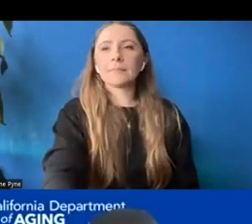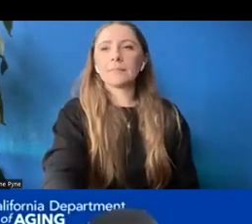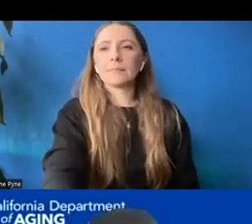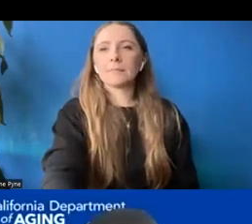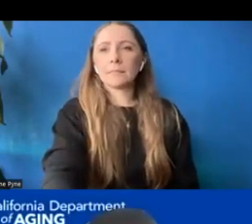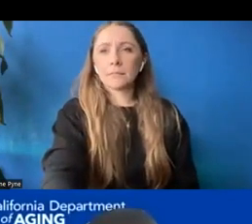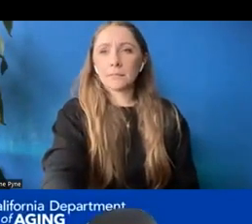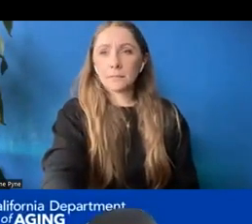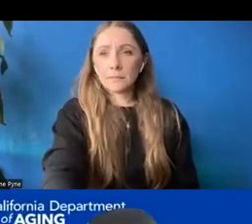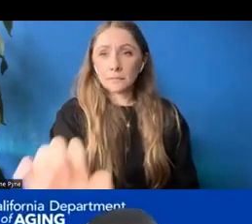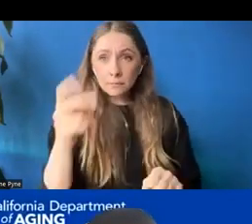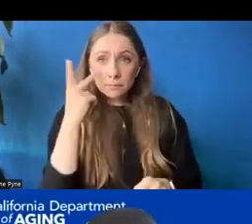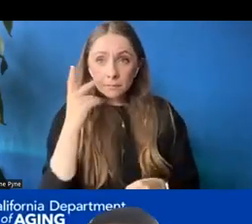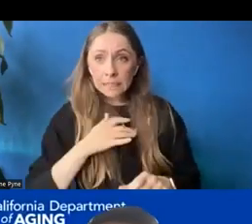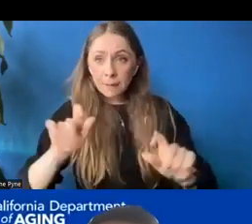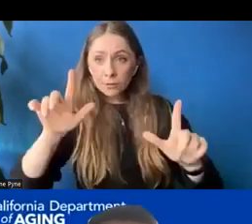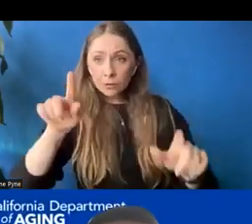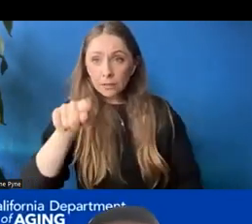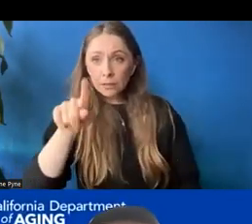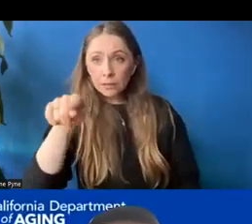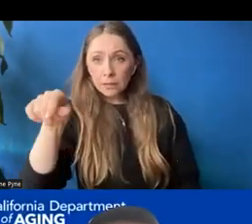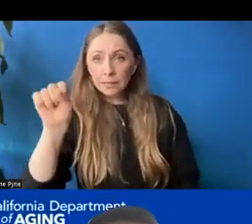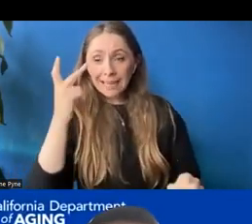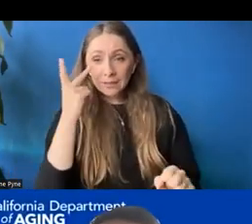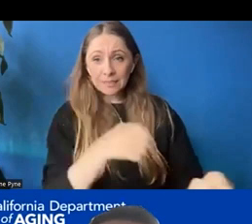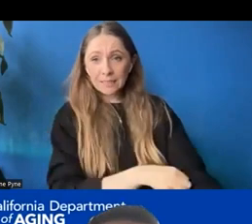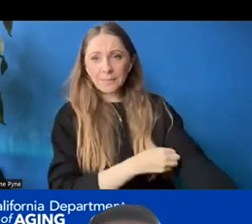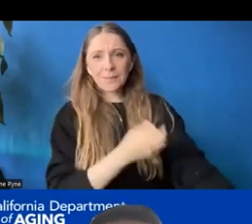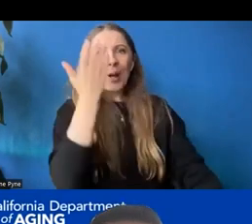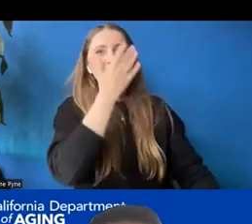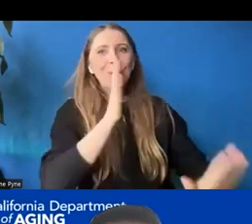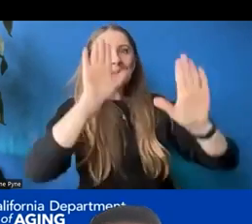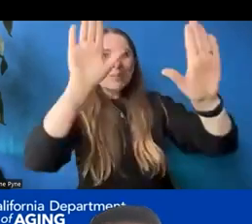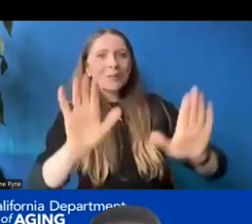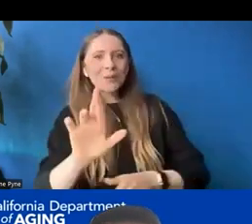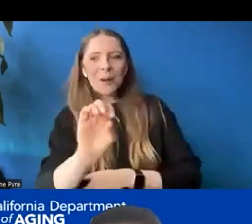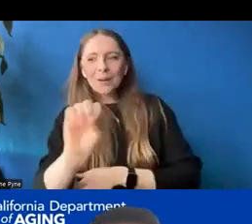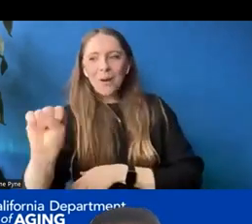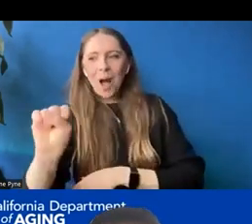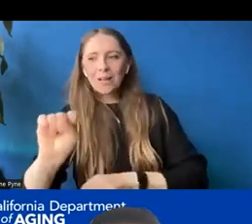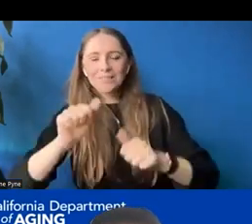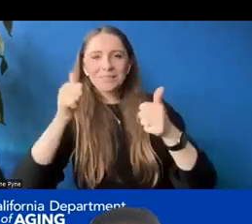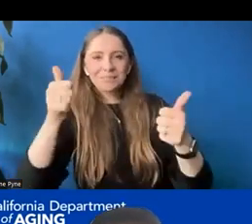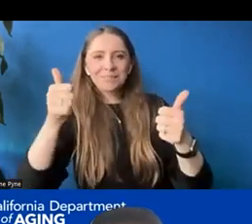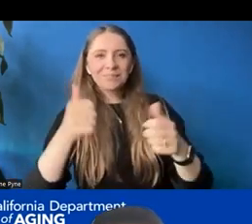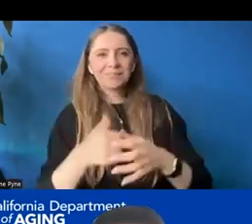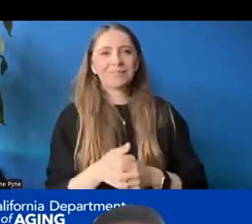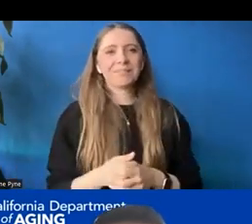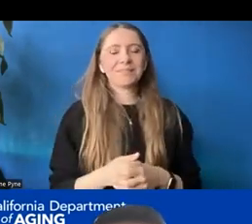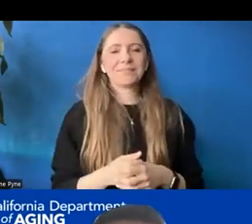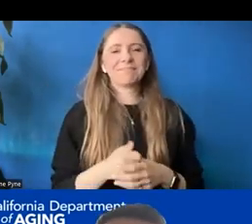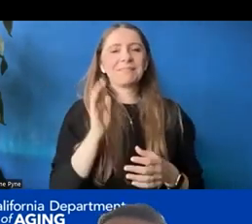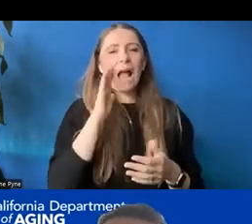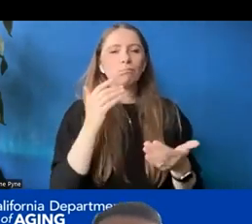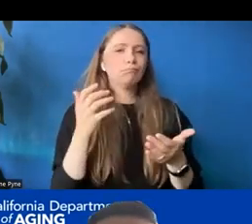Can everyone see my screen? Should be a slide deck. Looks Okay. great, Ross. Okay, great. All right, so I wanted to start